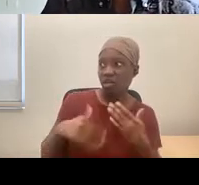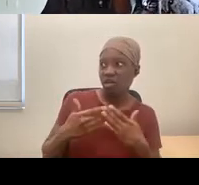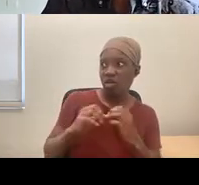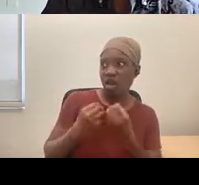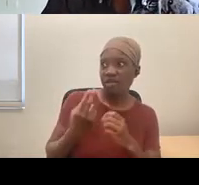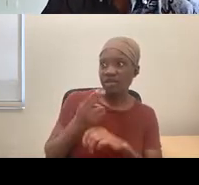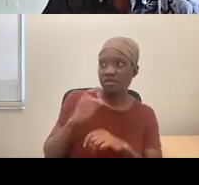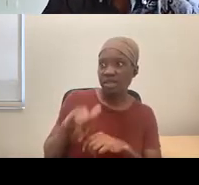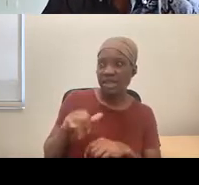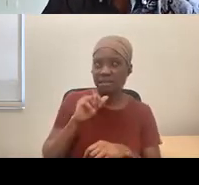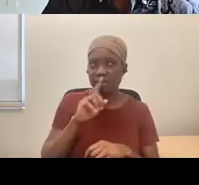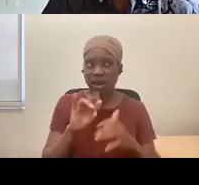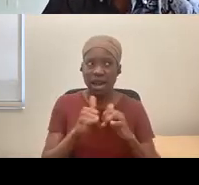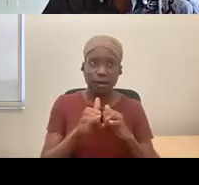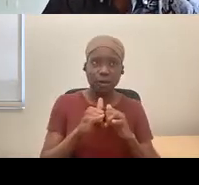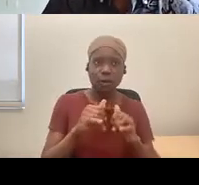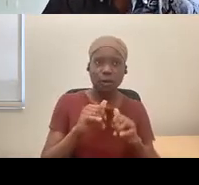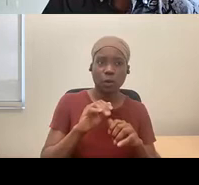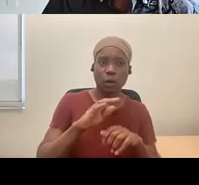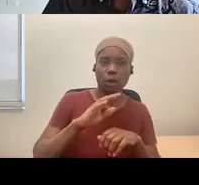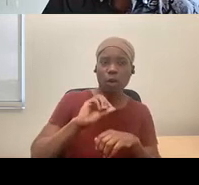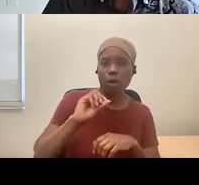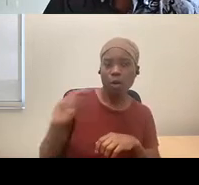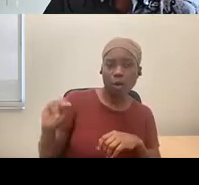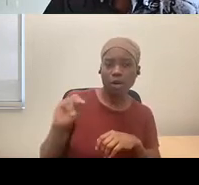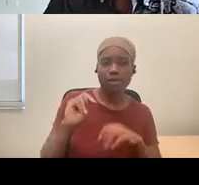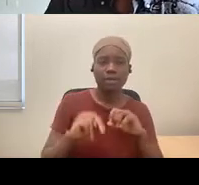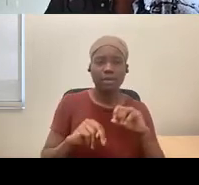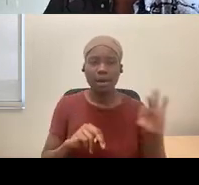system admin who's gonna have access to turn it off.